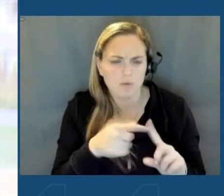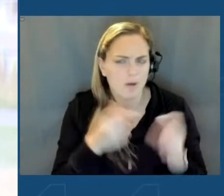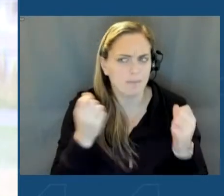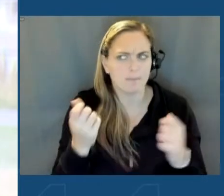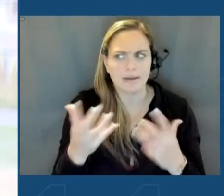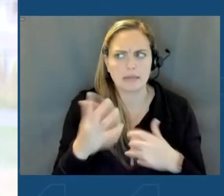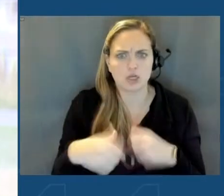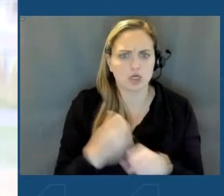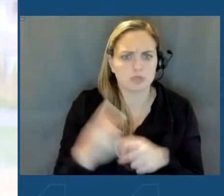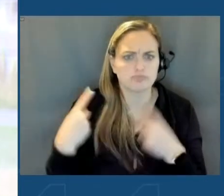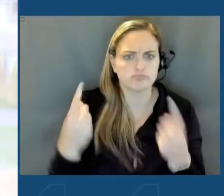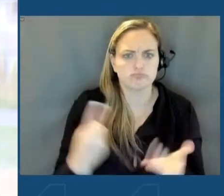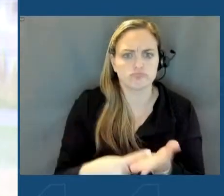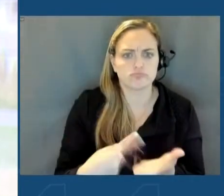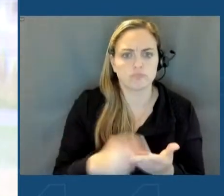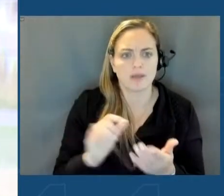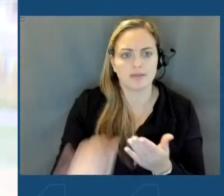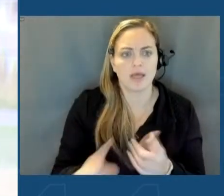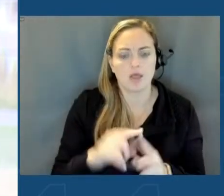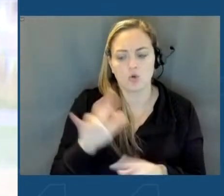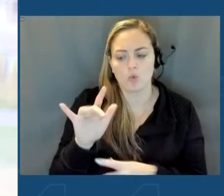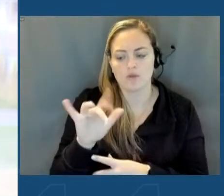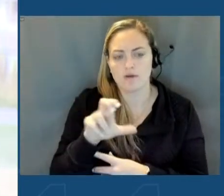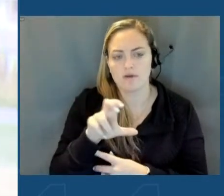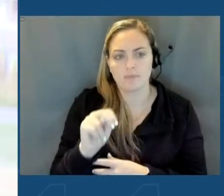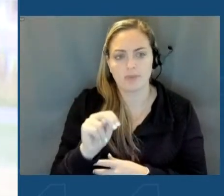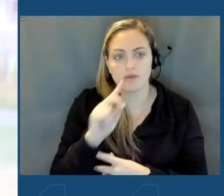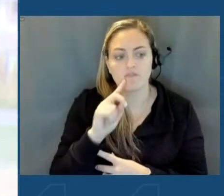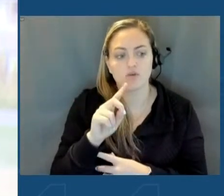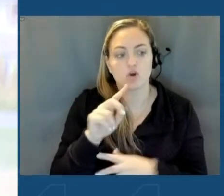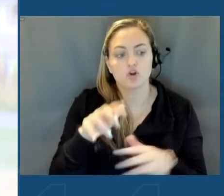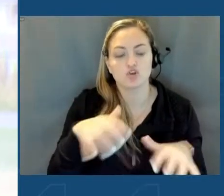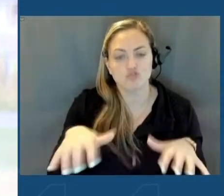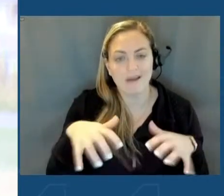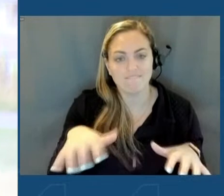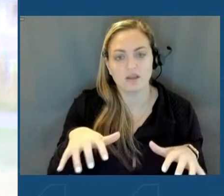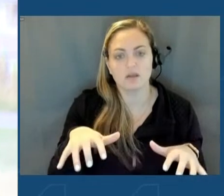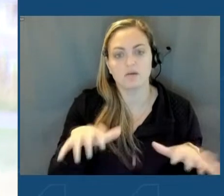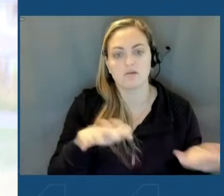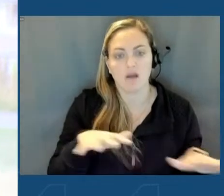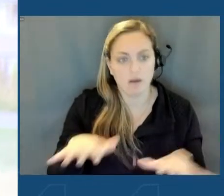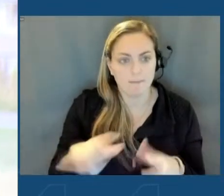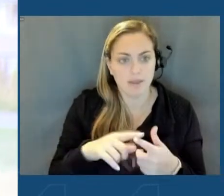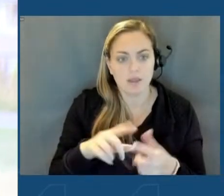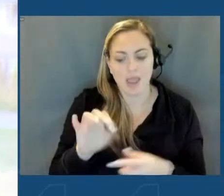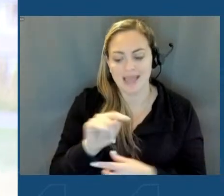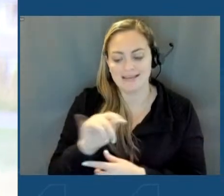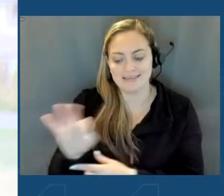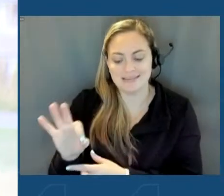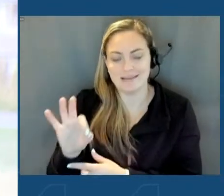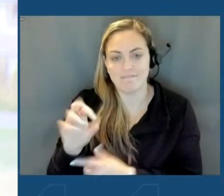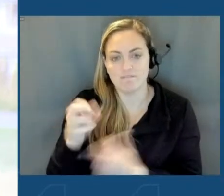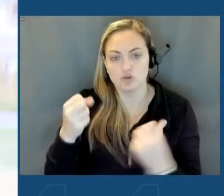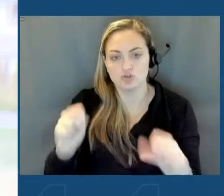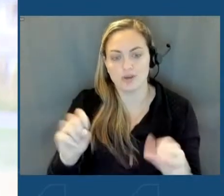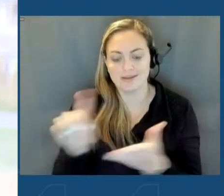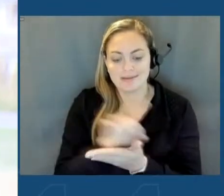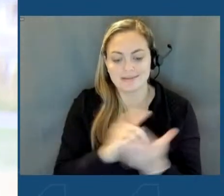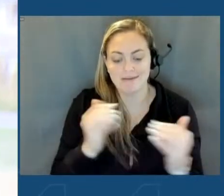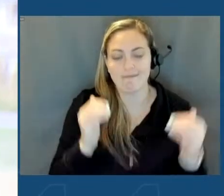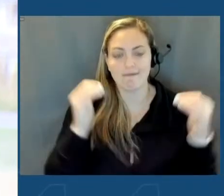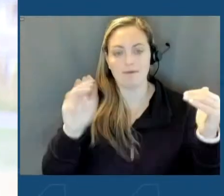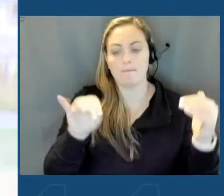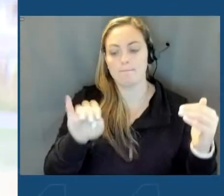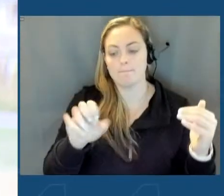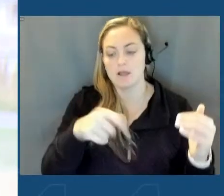time. A $25 million investment in traffic calming at the waterfront at Tiff Street, as well as design enhancement at Mile Strip Road